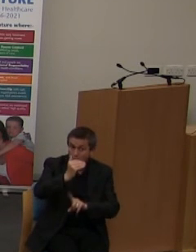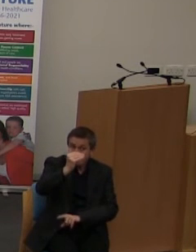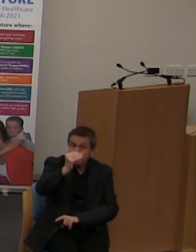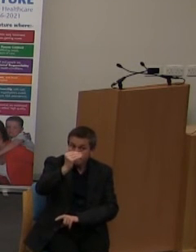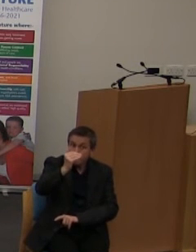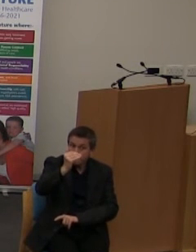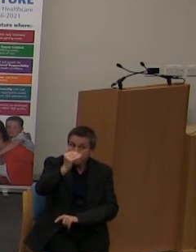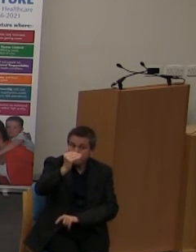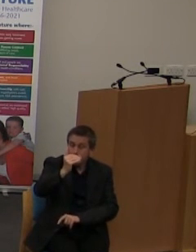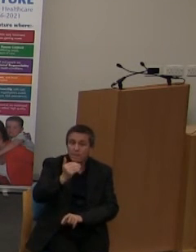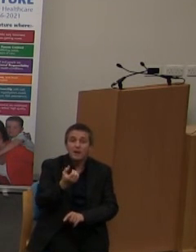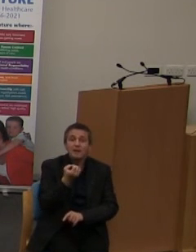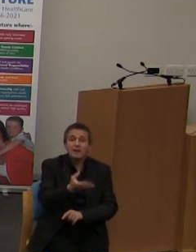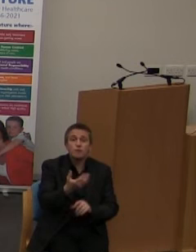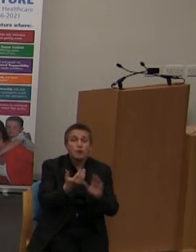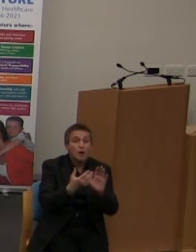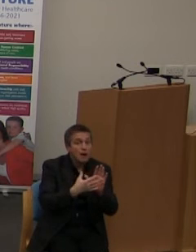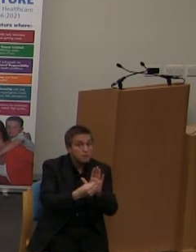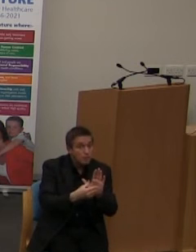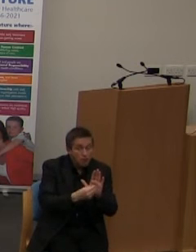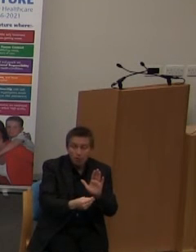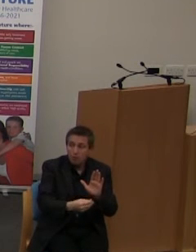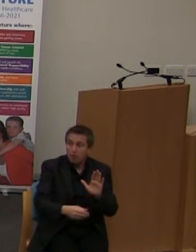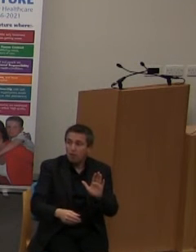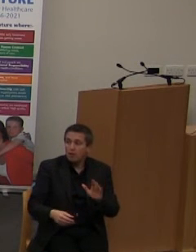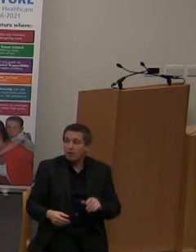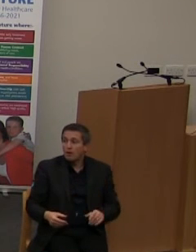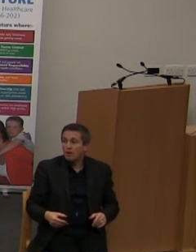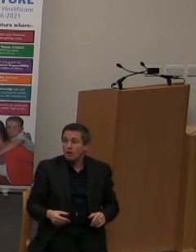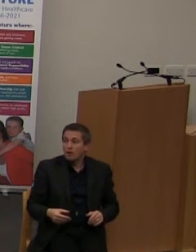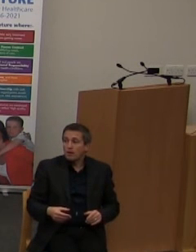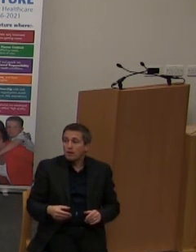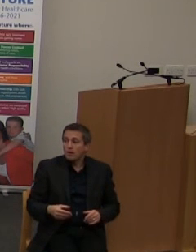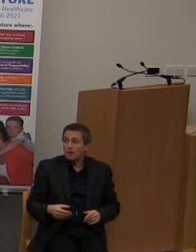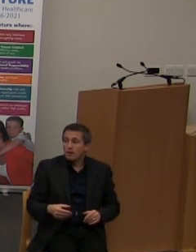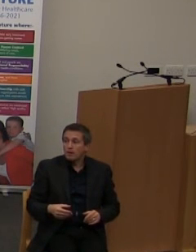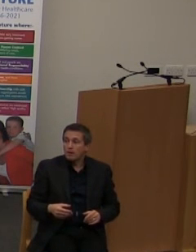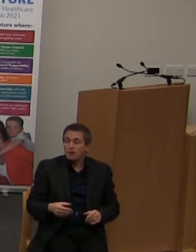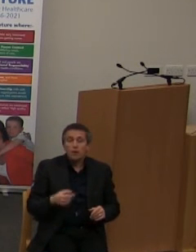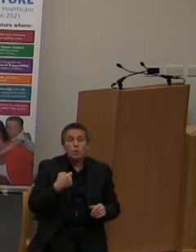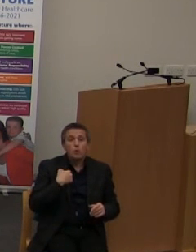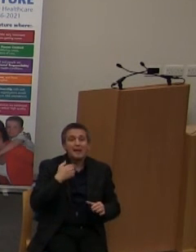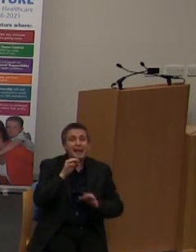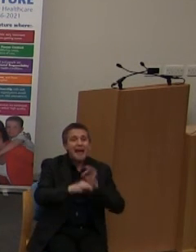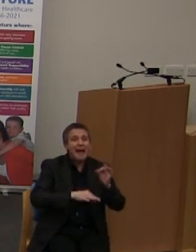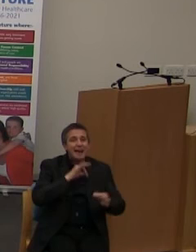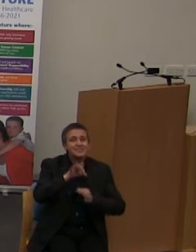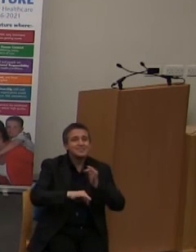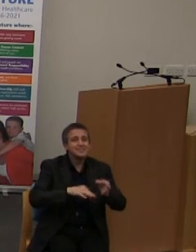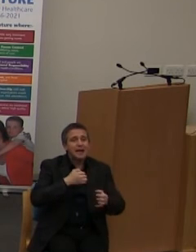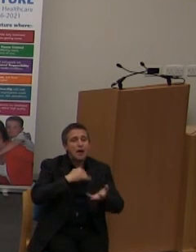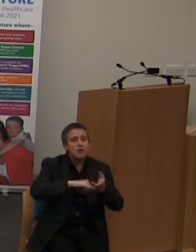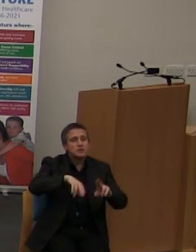And just a couple of examples of that may well be helpful. We do regular surveys of our